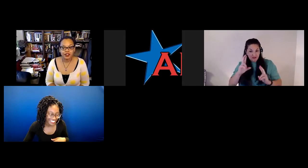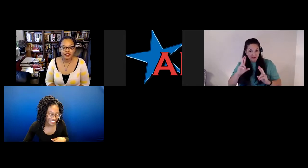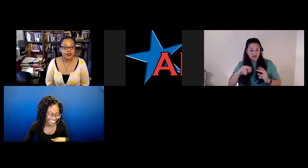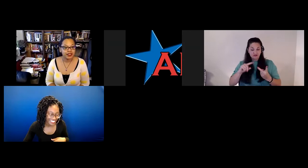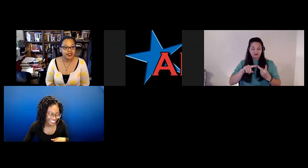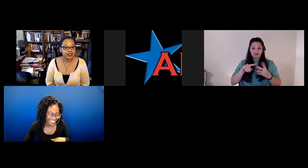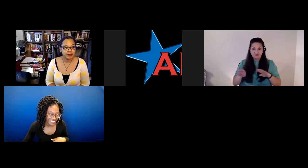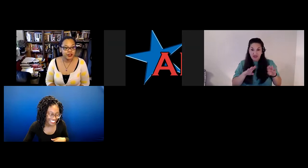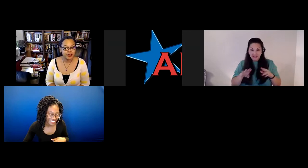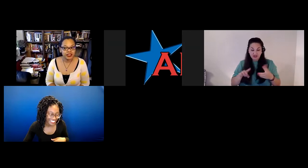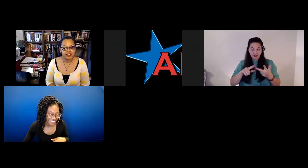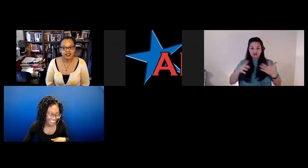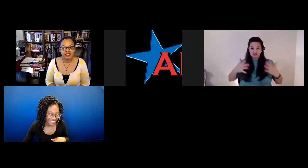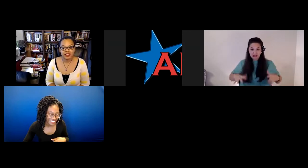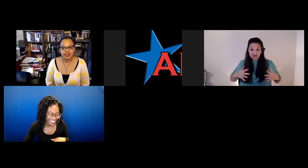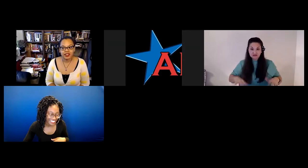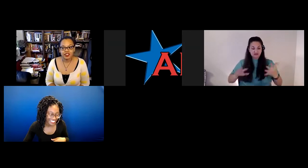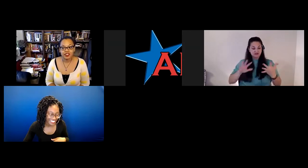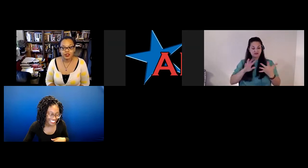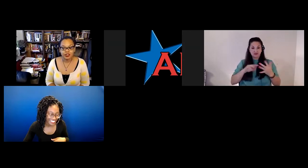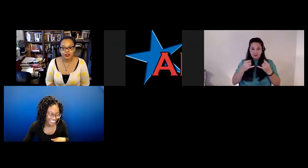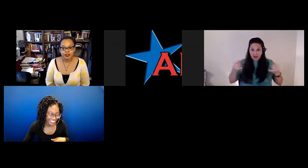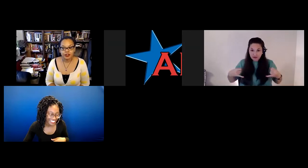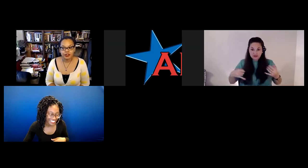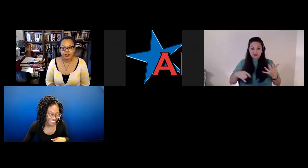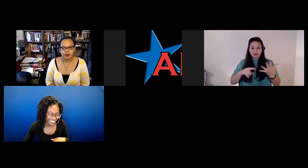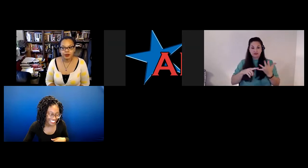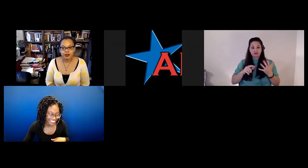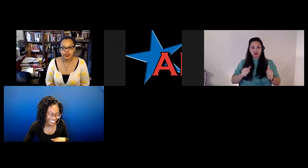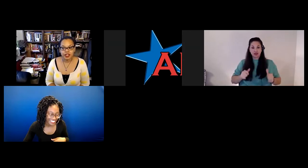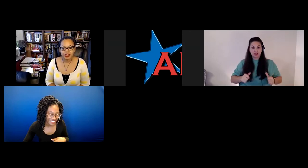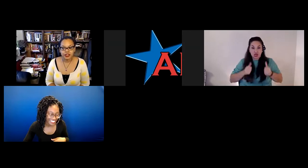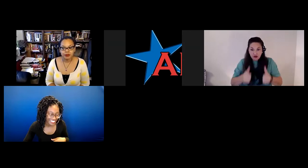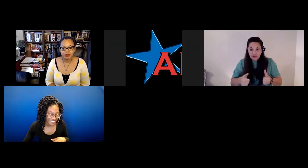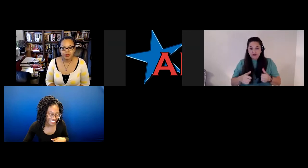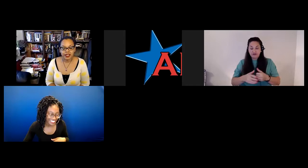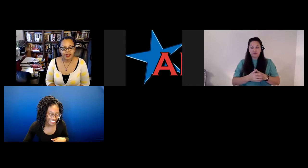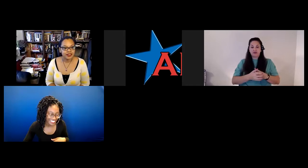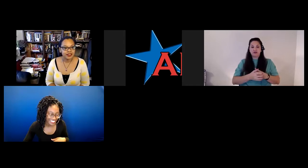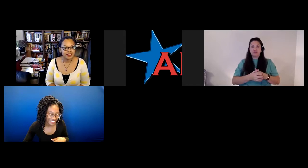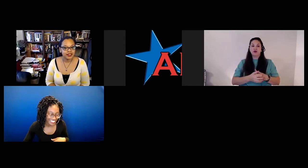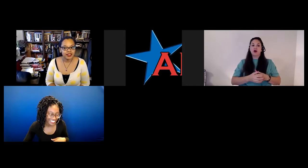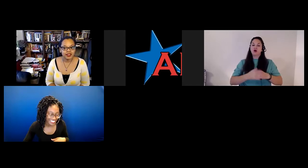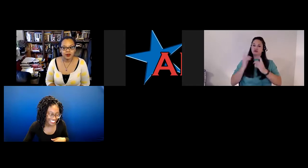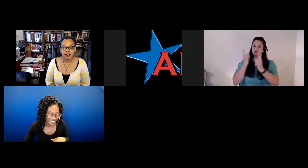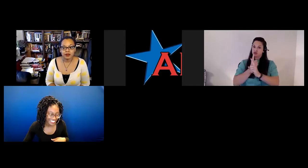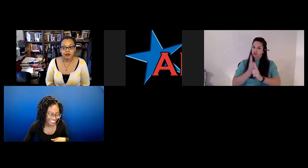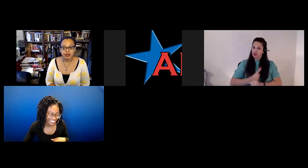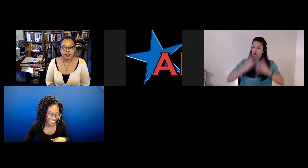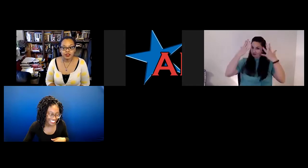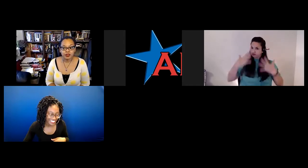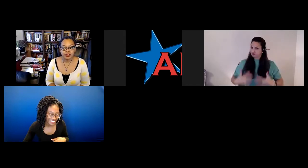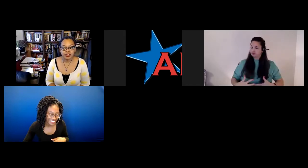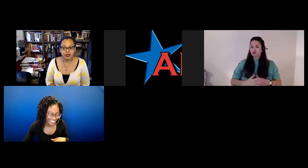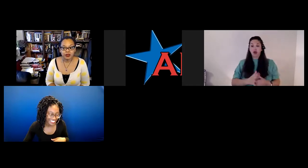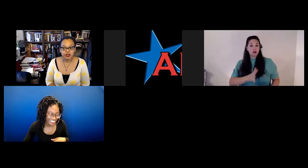behavior, dress, and boundaries, assertive, put together, polite. Number one was